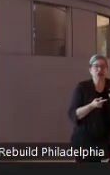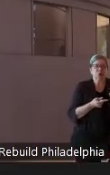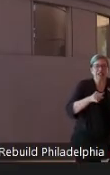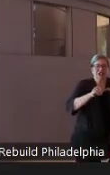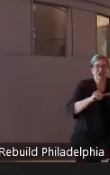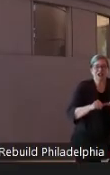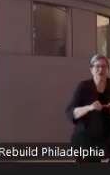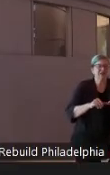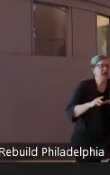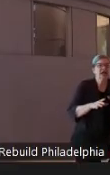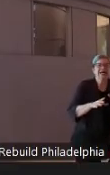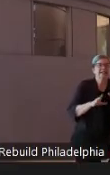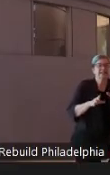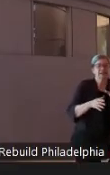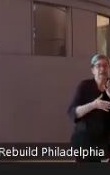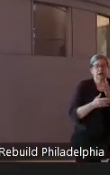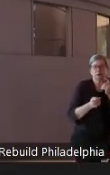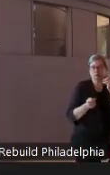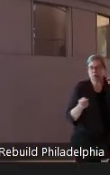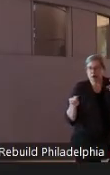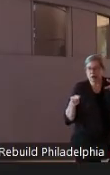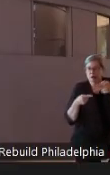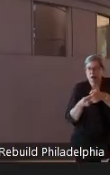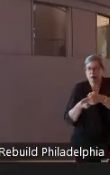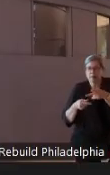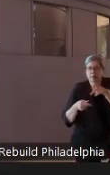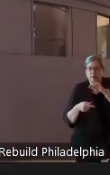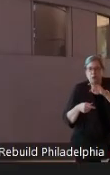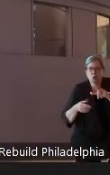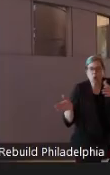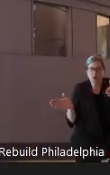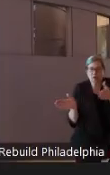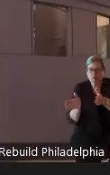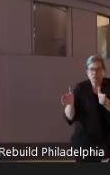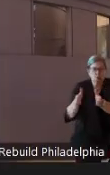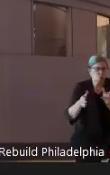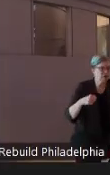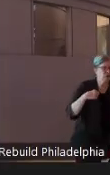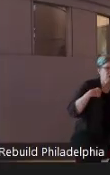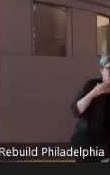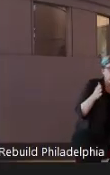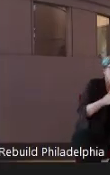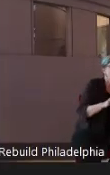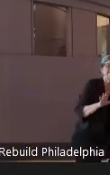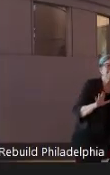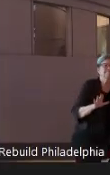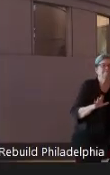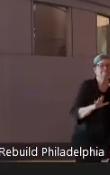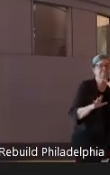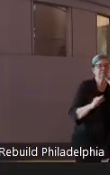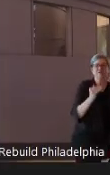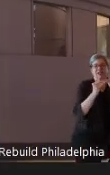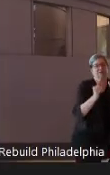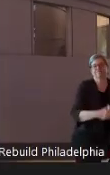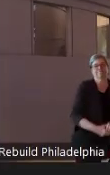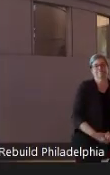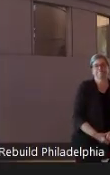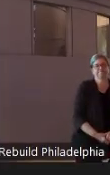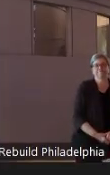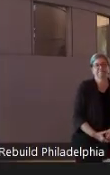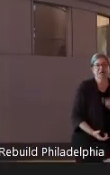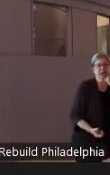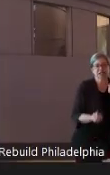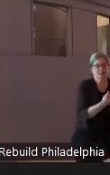away, a portion of the pool or reduce the size of the gymnasium would have been a disservice